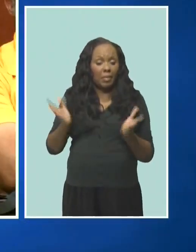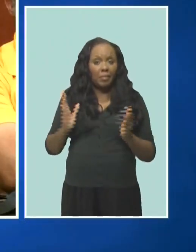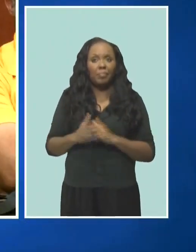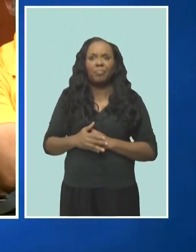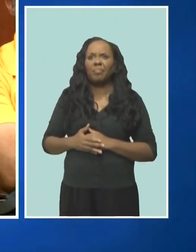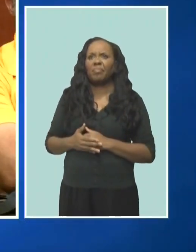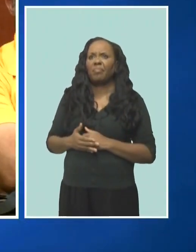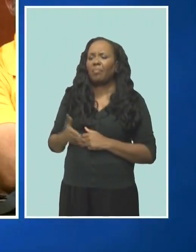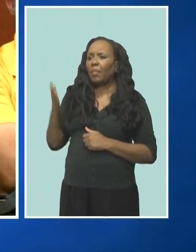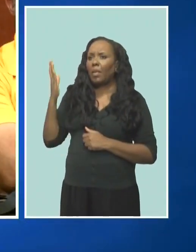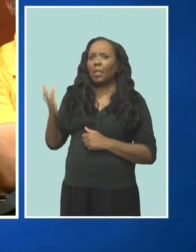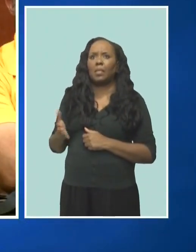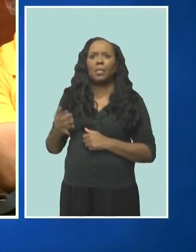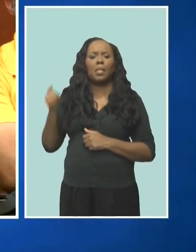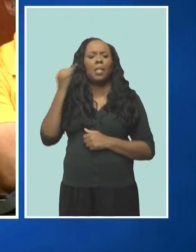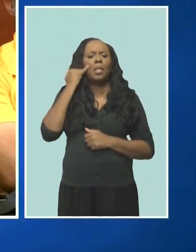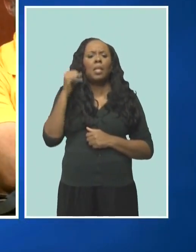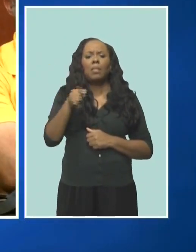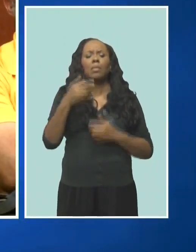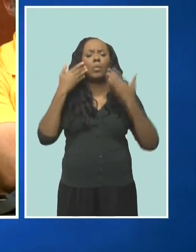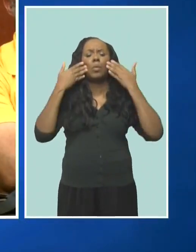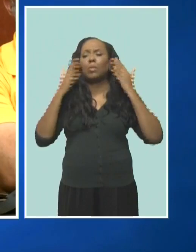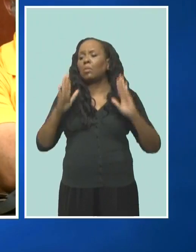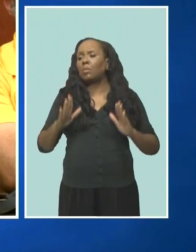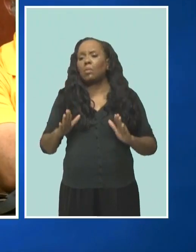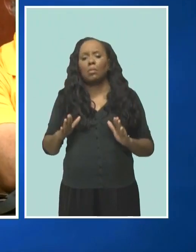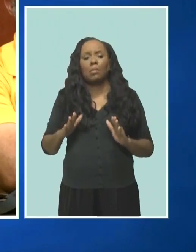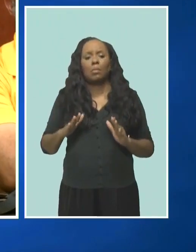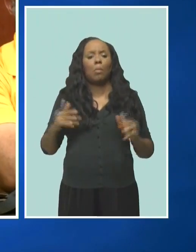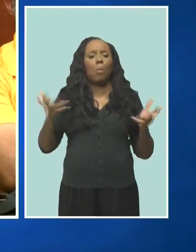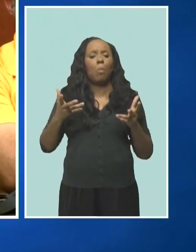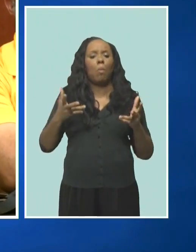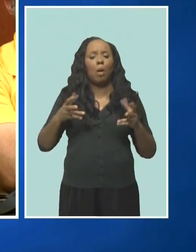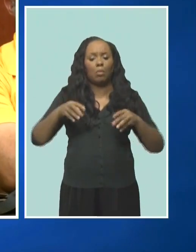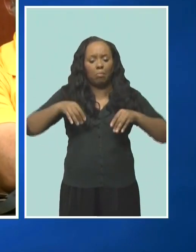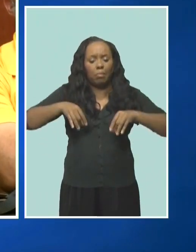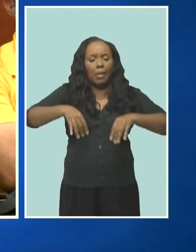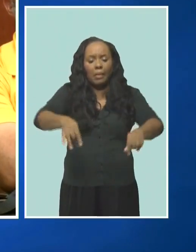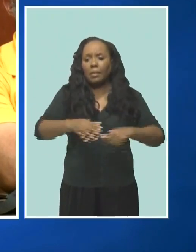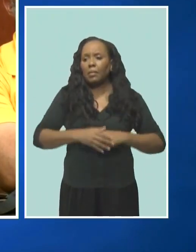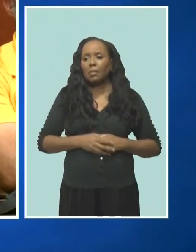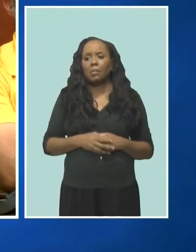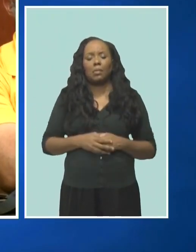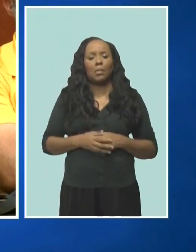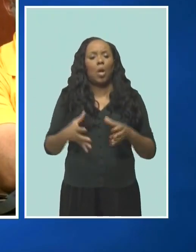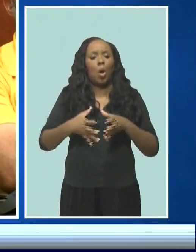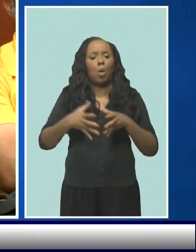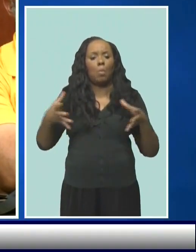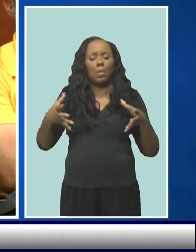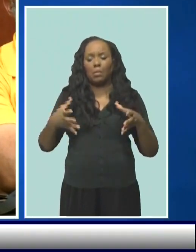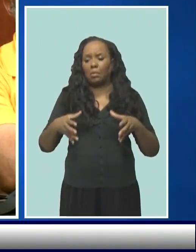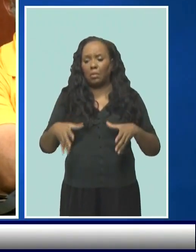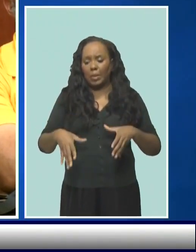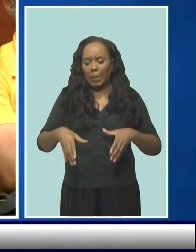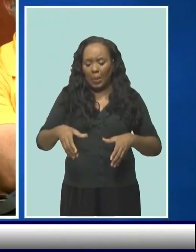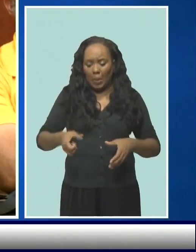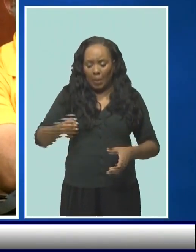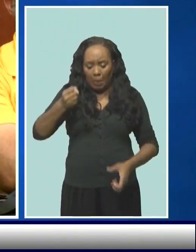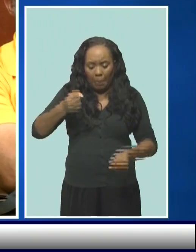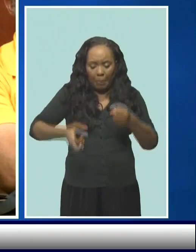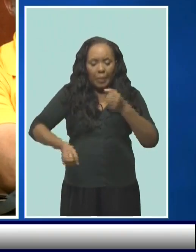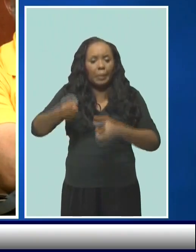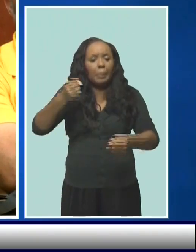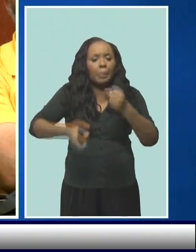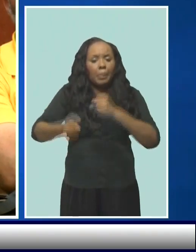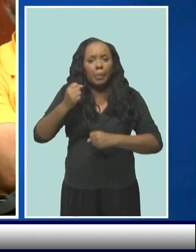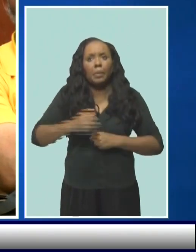know what is planted, how many is being produced, when persons want to import and we look and see, and persons say, well,